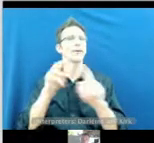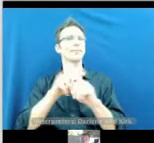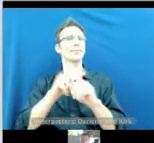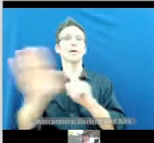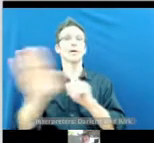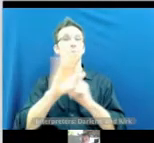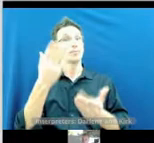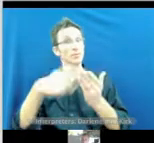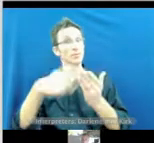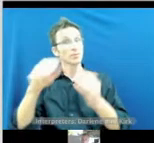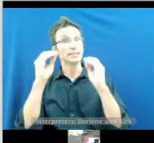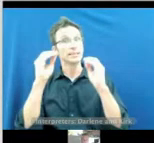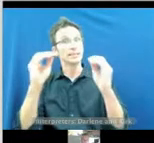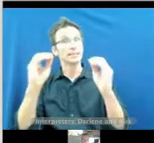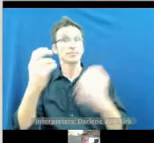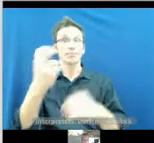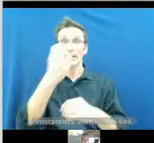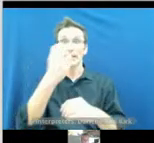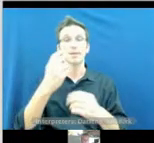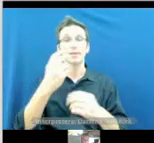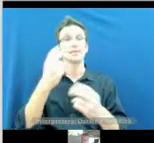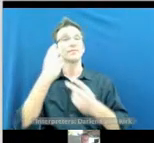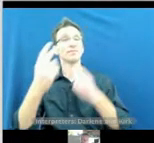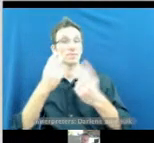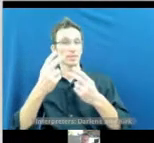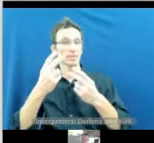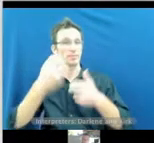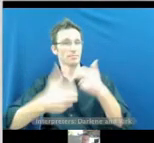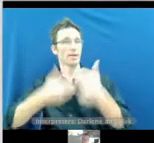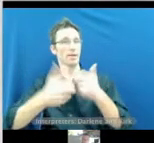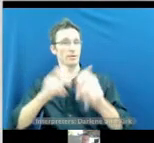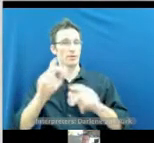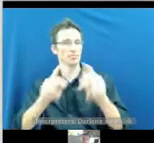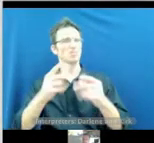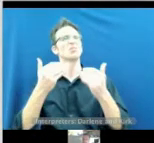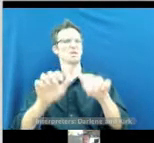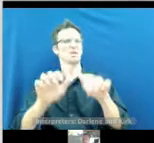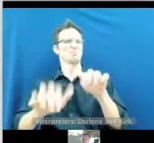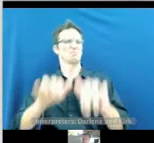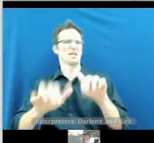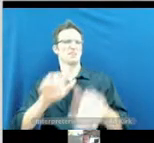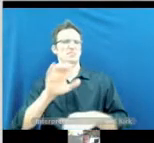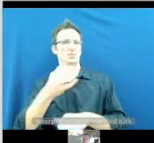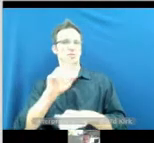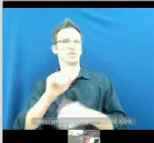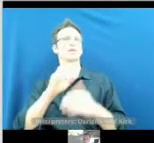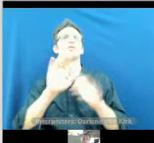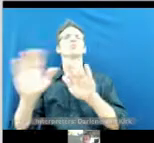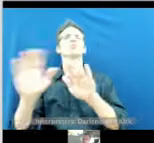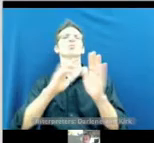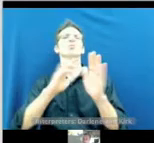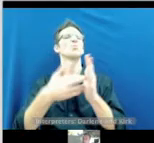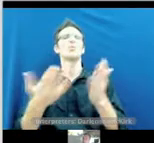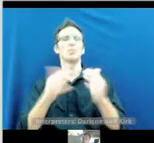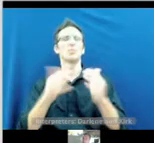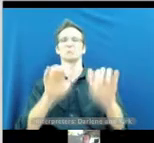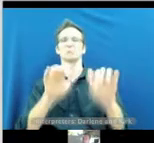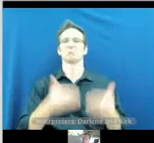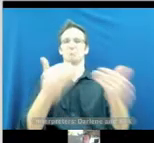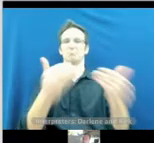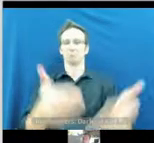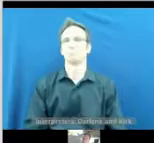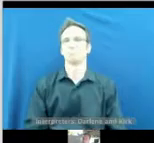for example. So go ahead and indicate that in the text chat box. I'll give you a second to type that in.